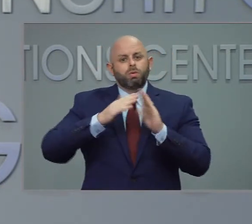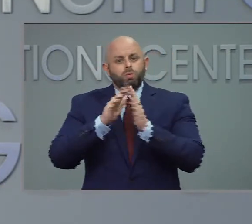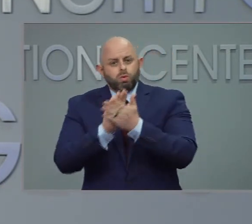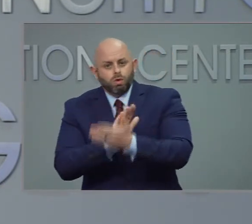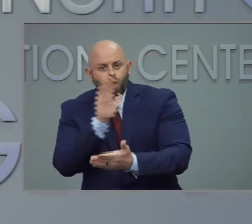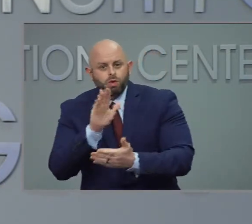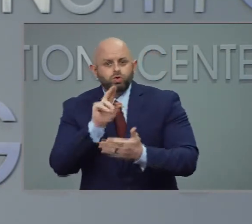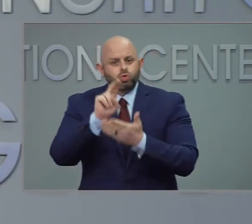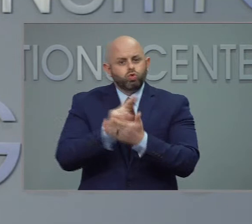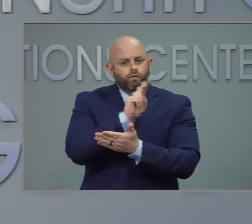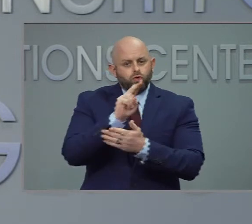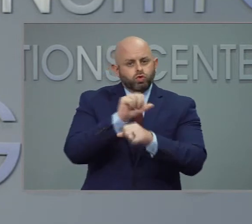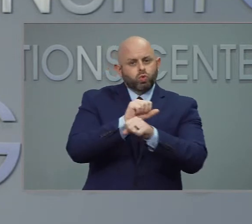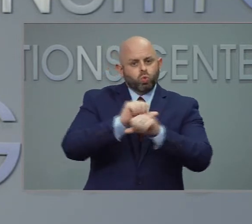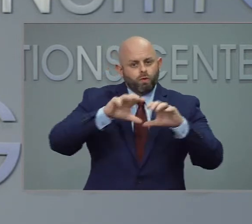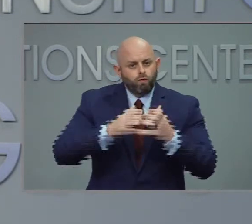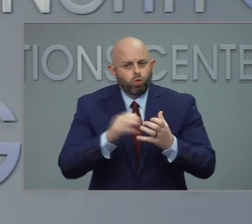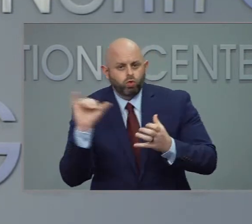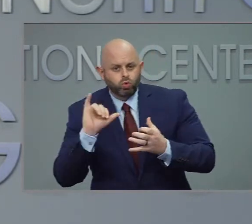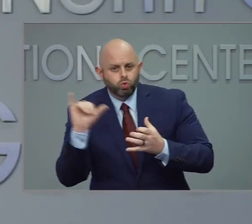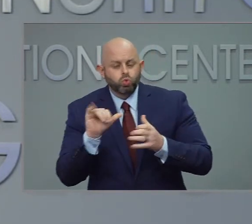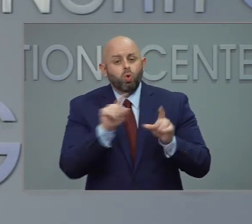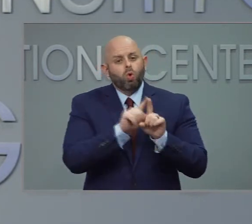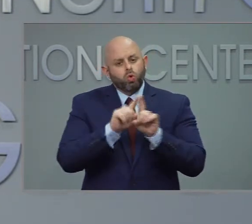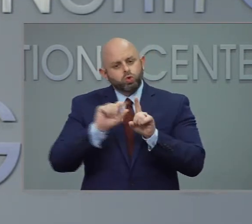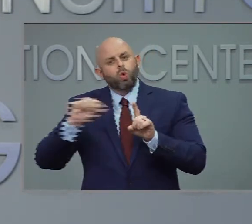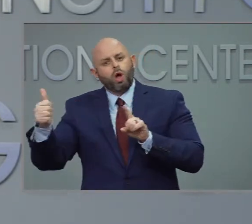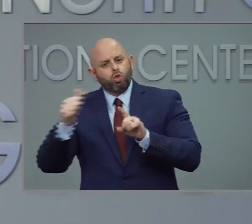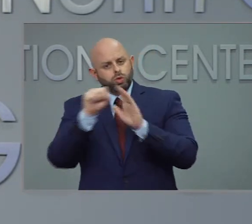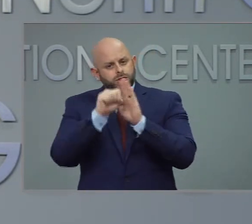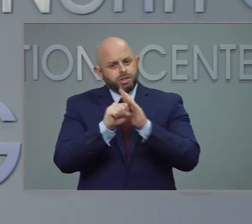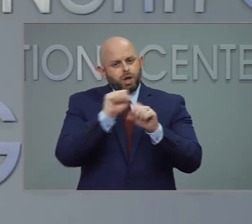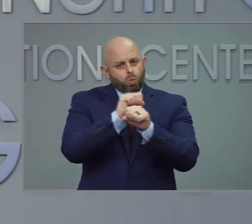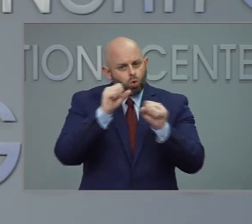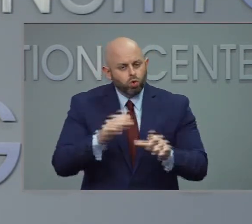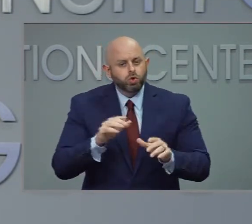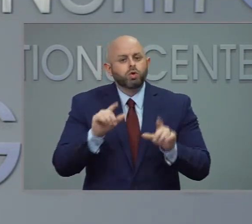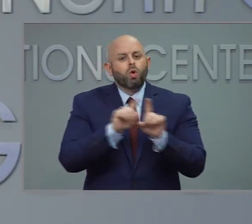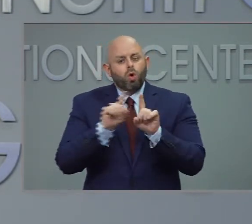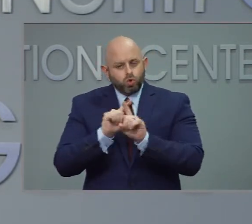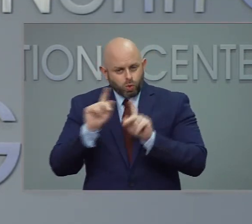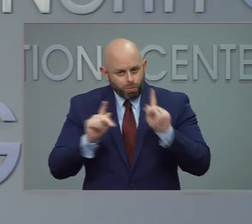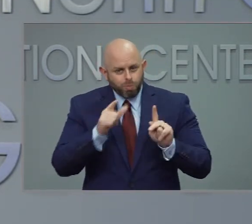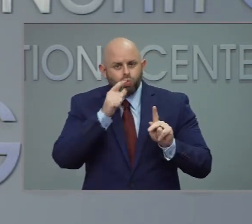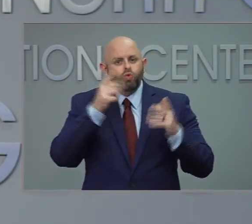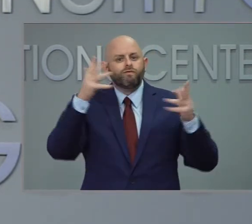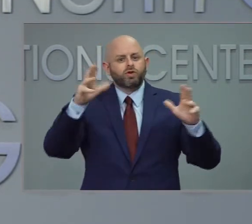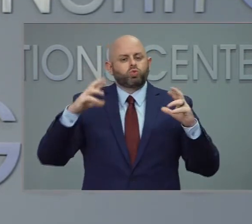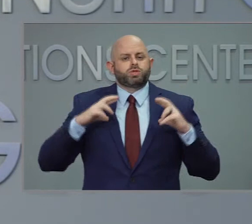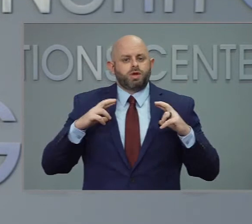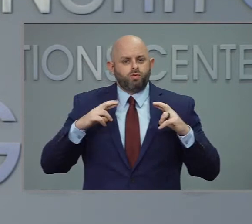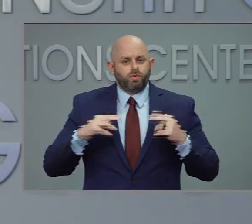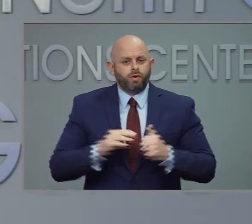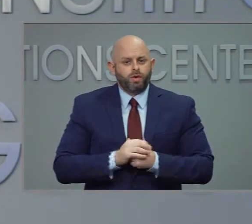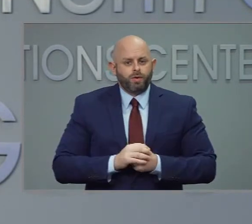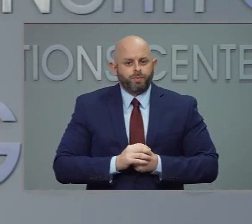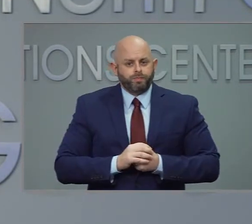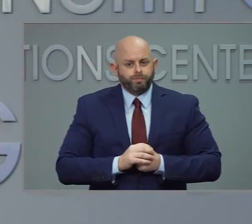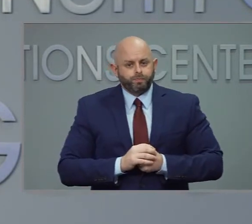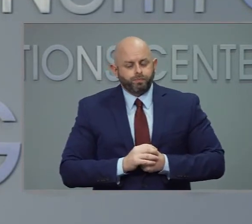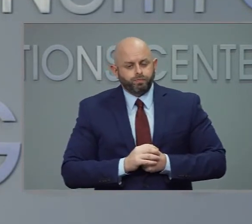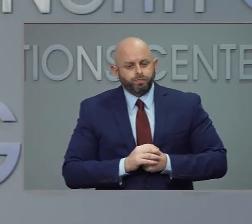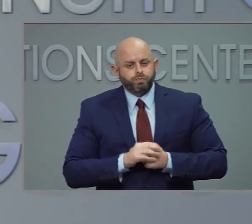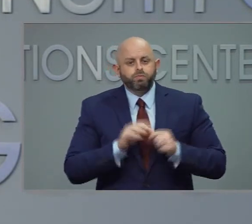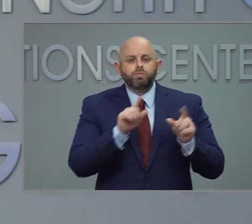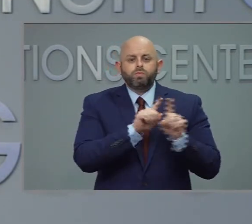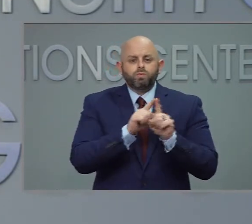university workforce, as well as our other state workers and retirees. We also want our state